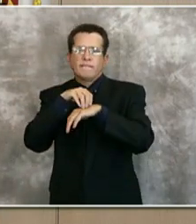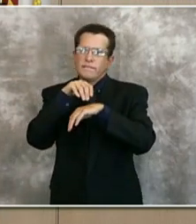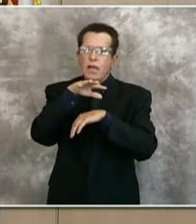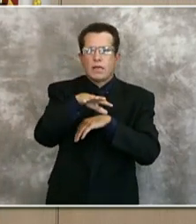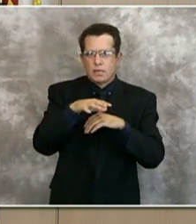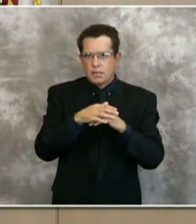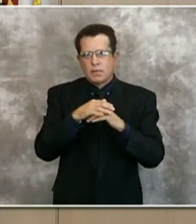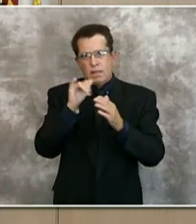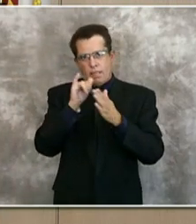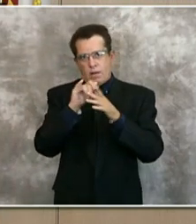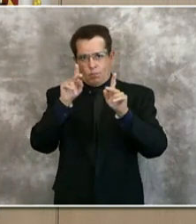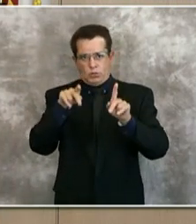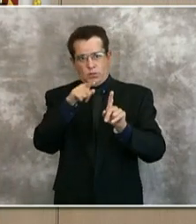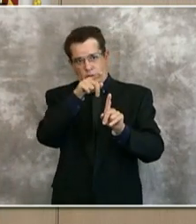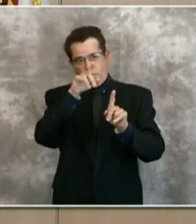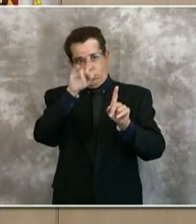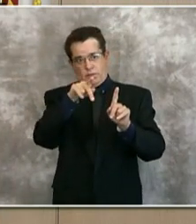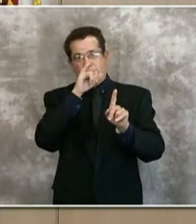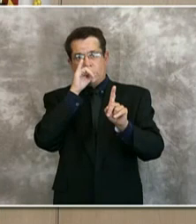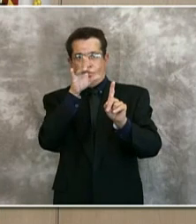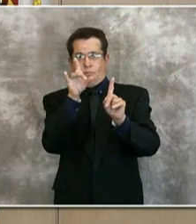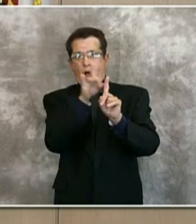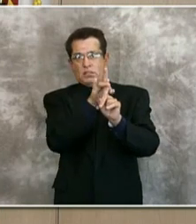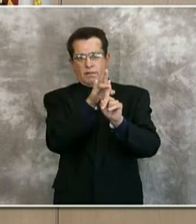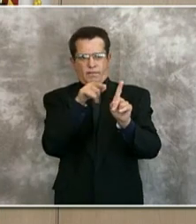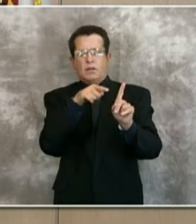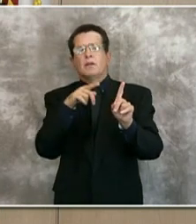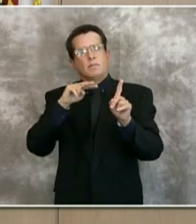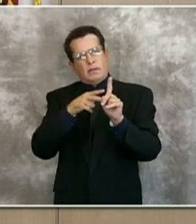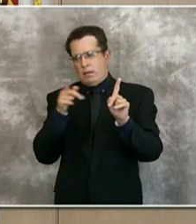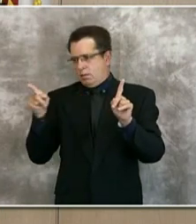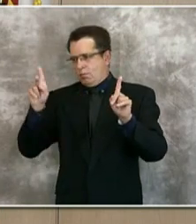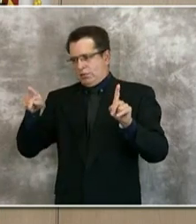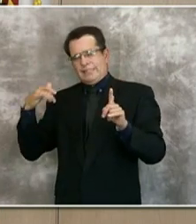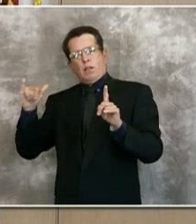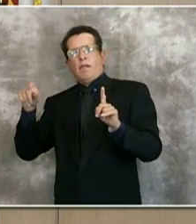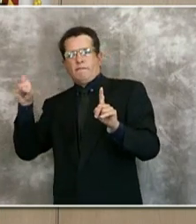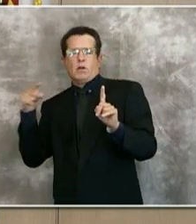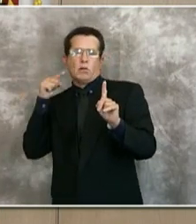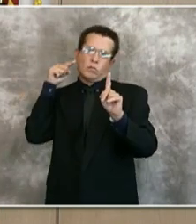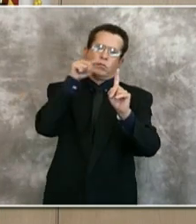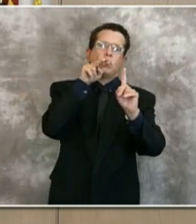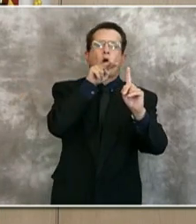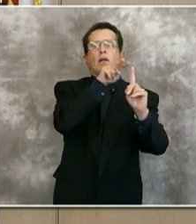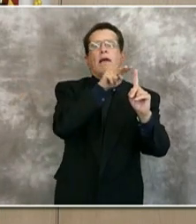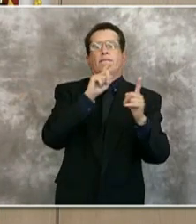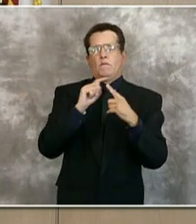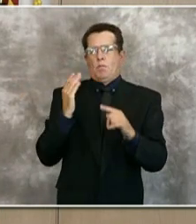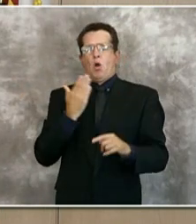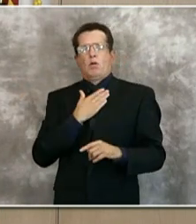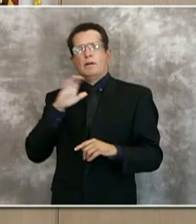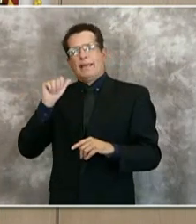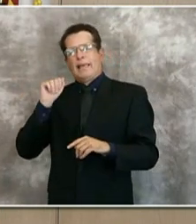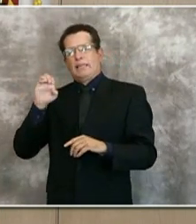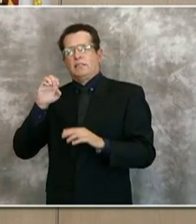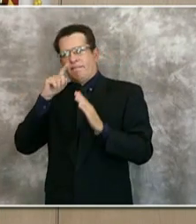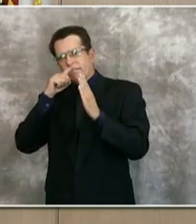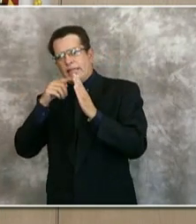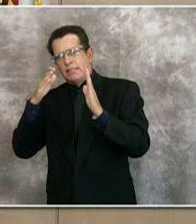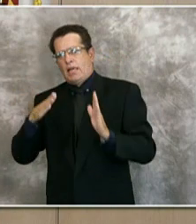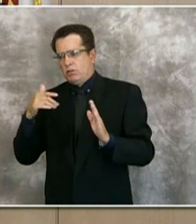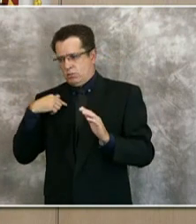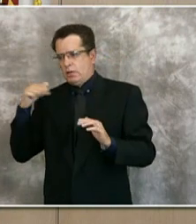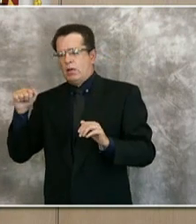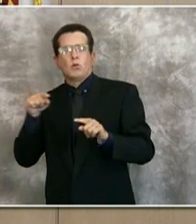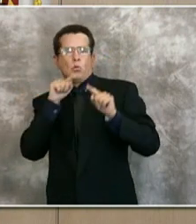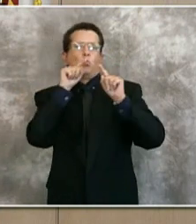that individuals that test positive are still contacted and by our case investigators so that we